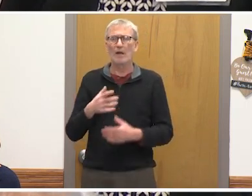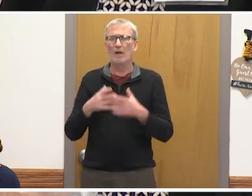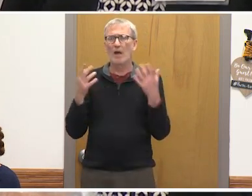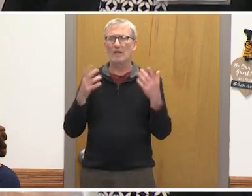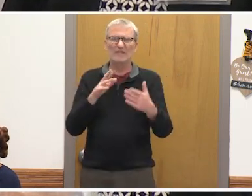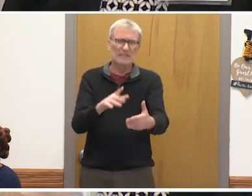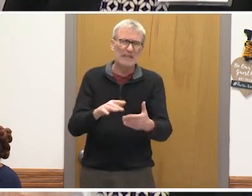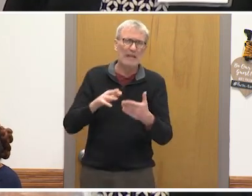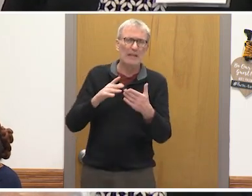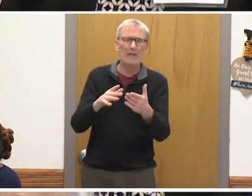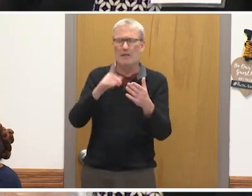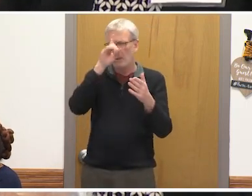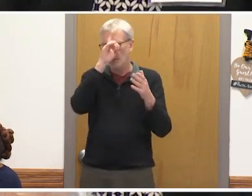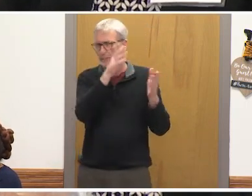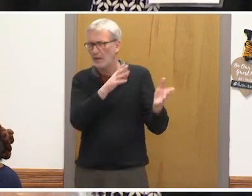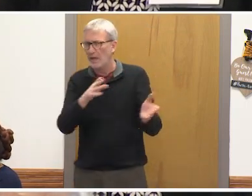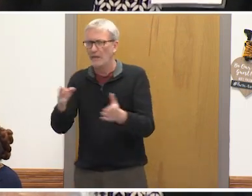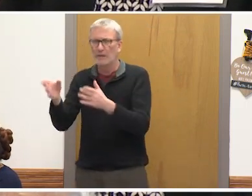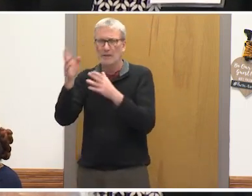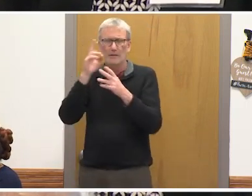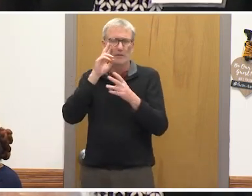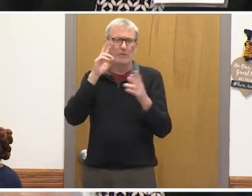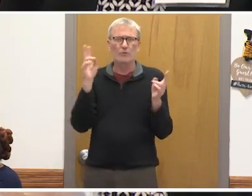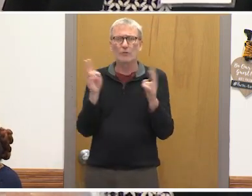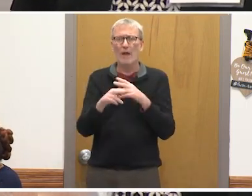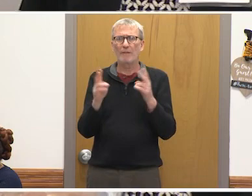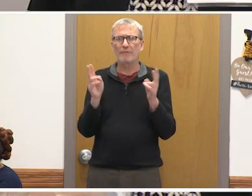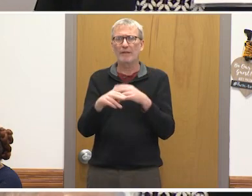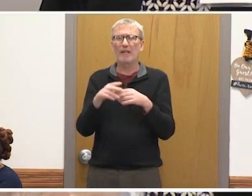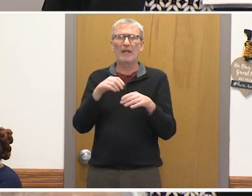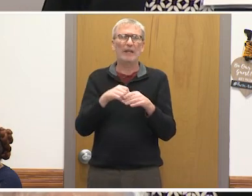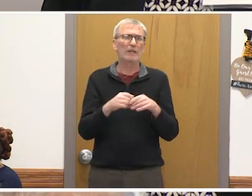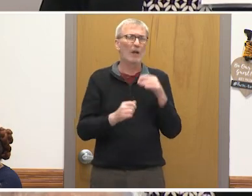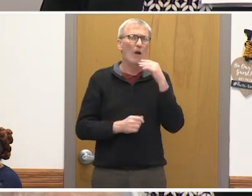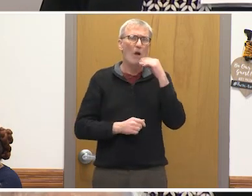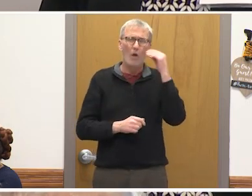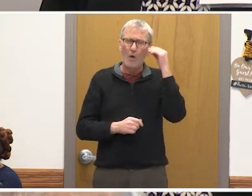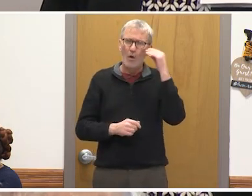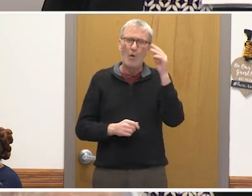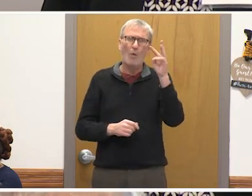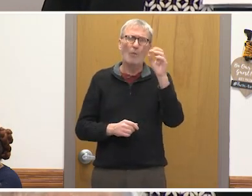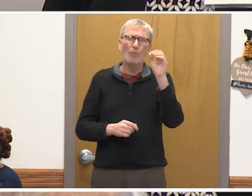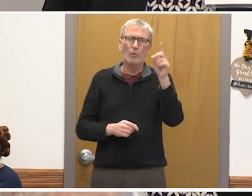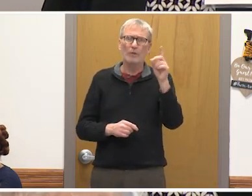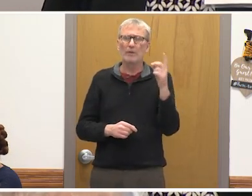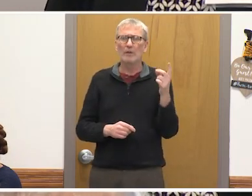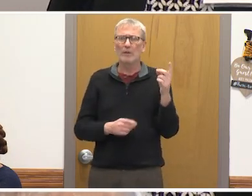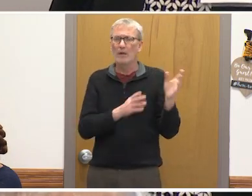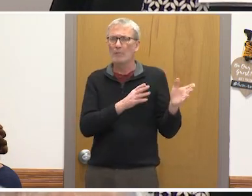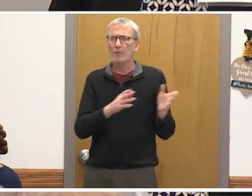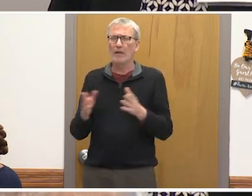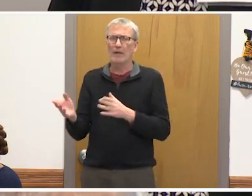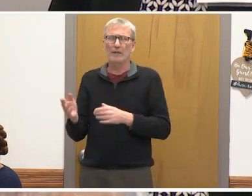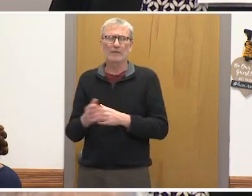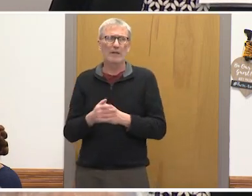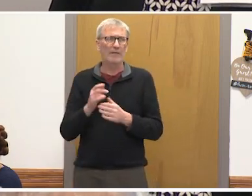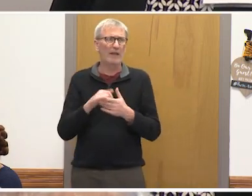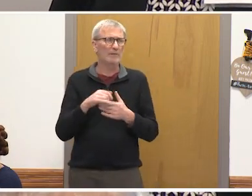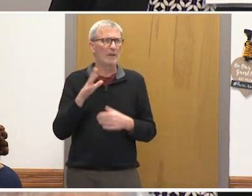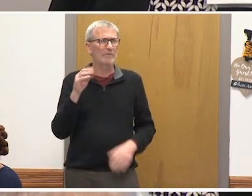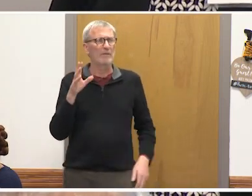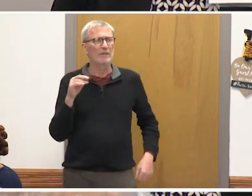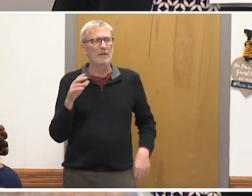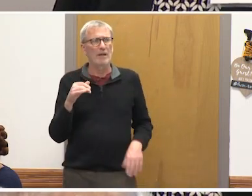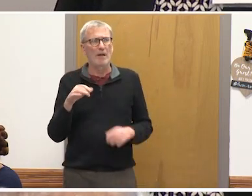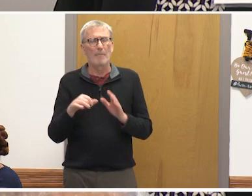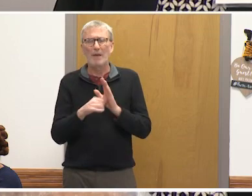traffic planning work going into the Homewood Mobility Plan, which is probably a 50, 60-page document,